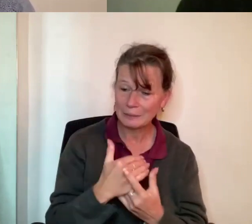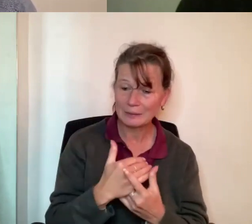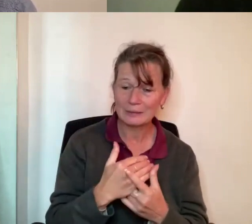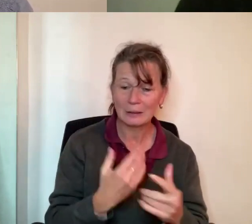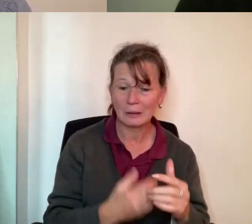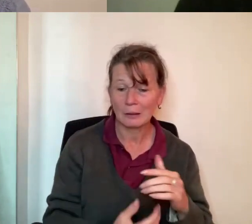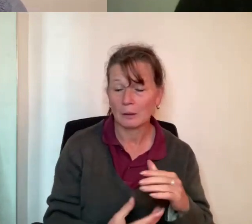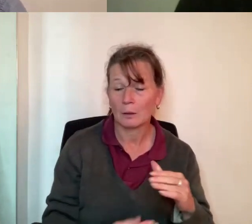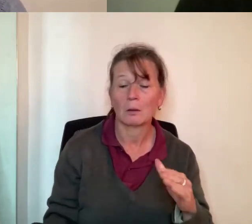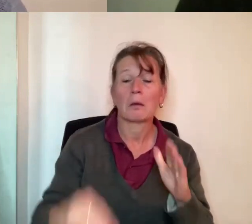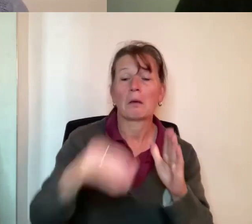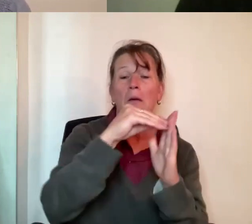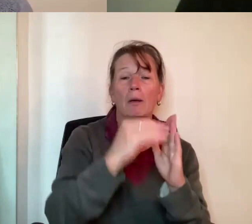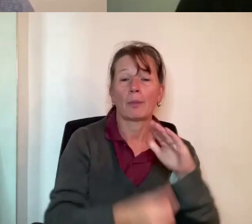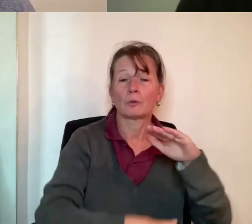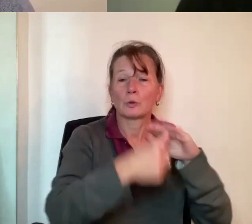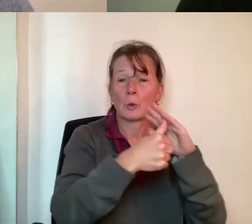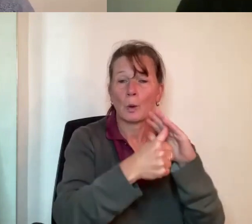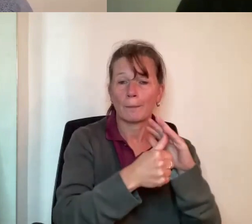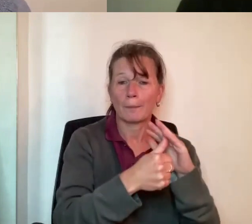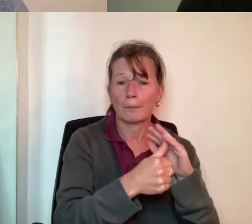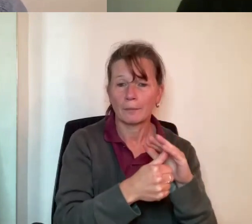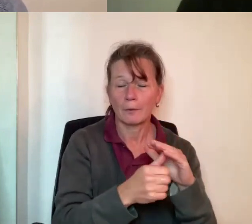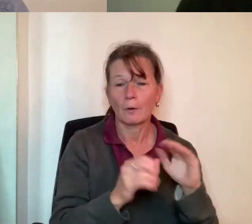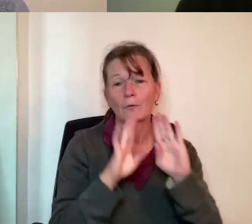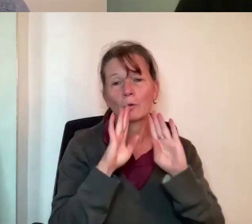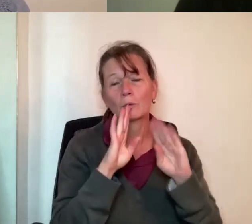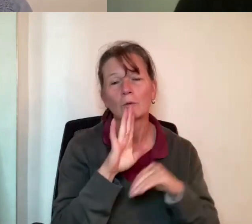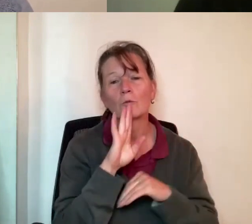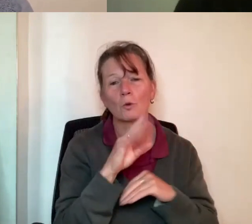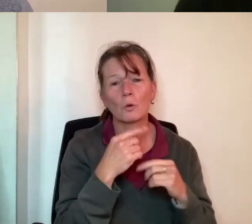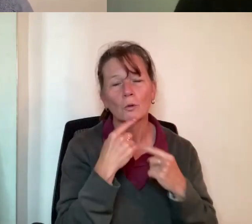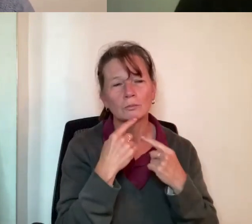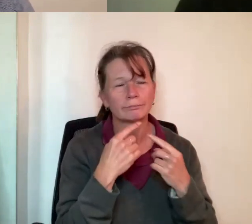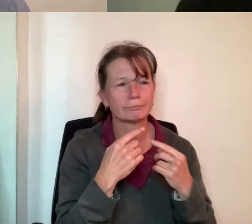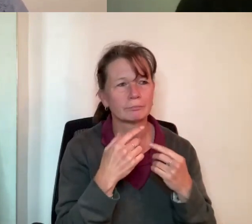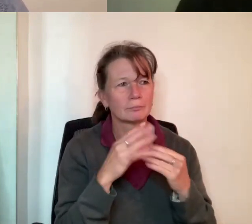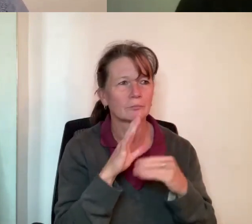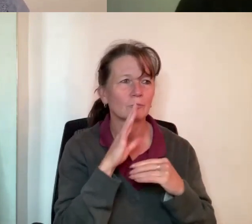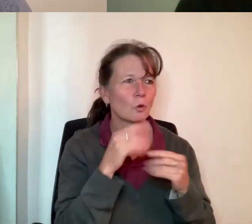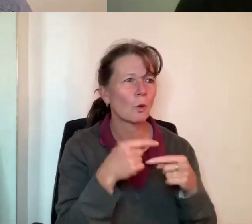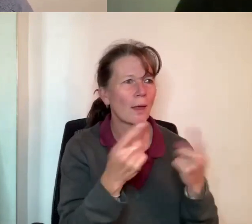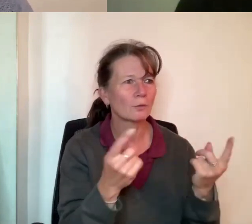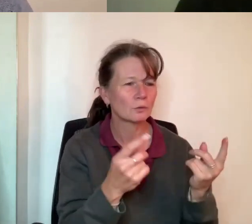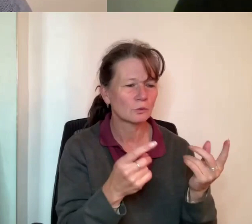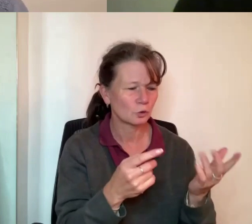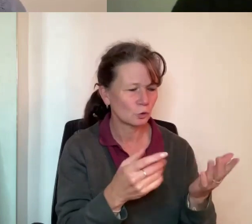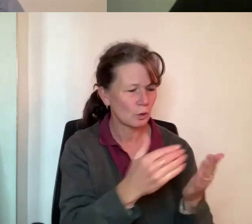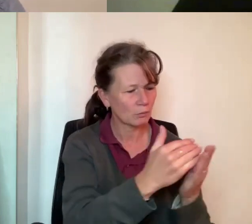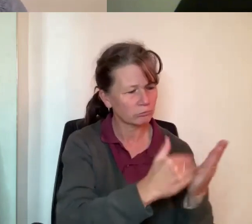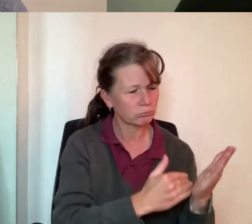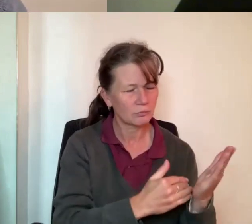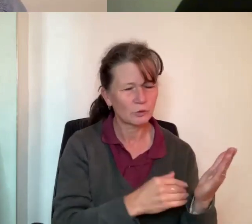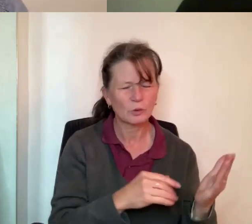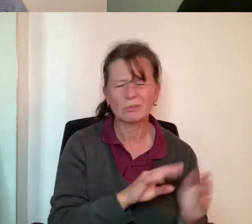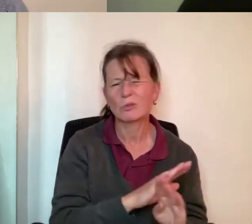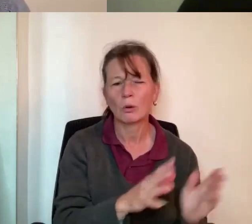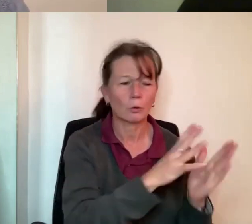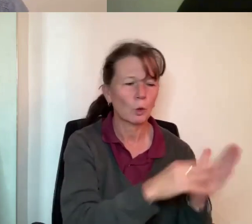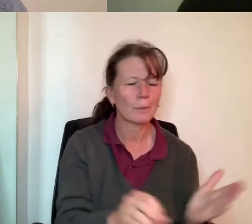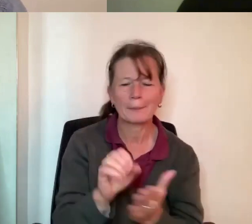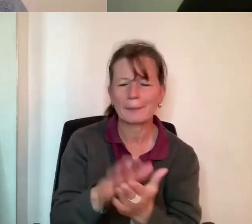out and not burying it at the bottom and not putting it in kind of language that sounds copy and pasted, and making sure